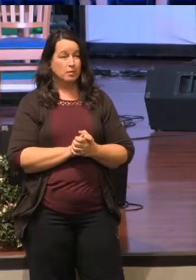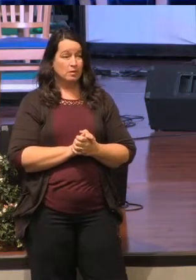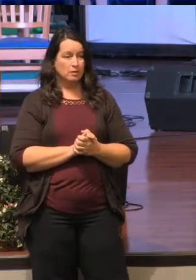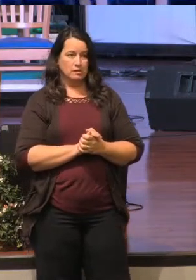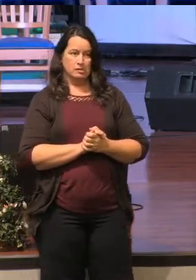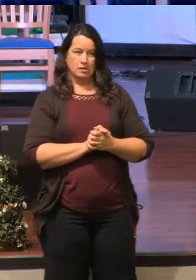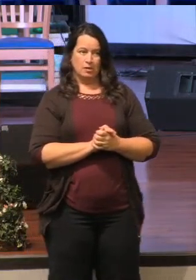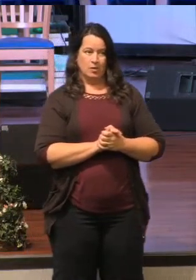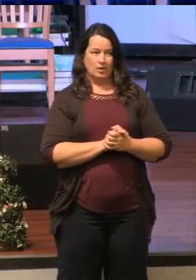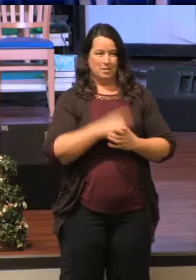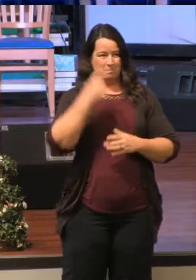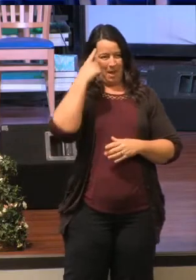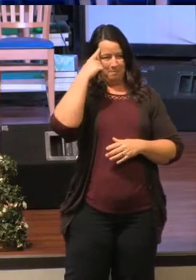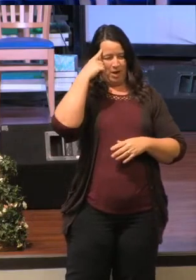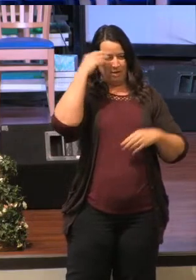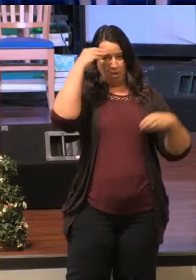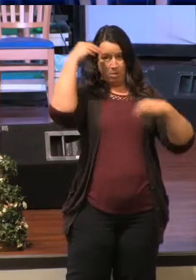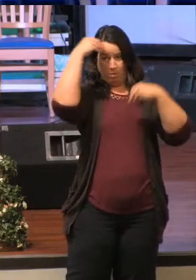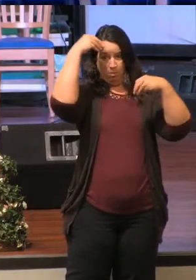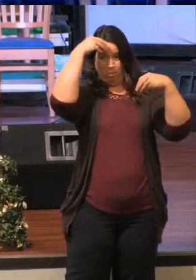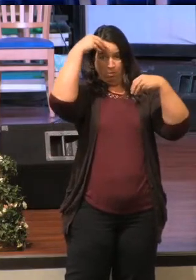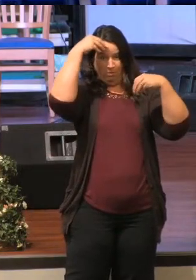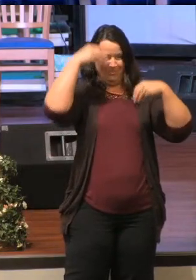Fuses were tripping in my brain.